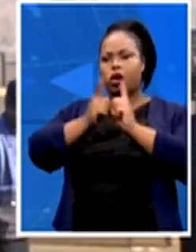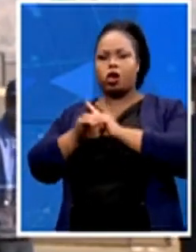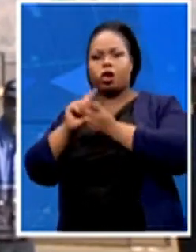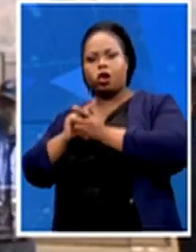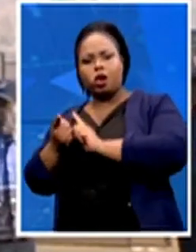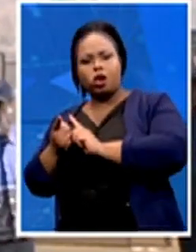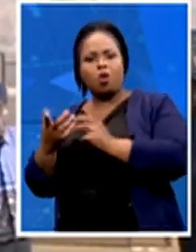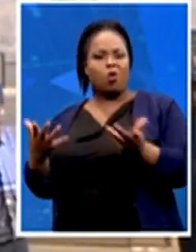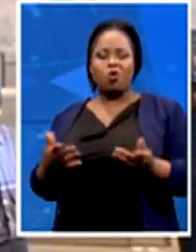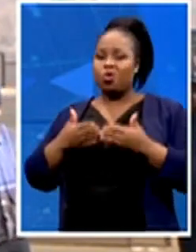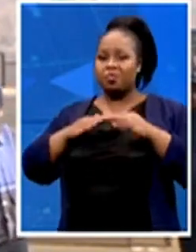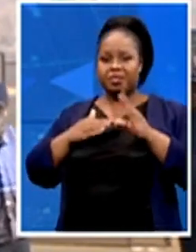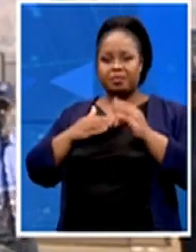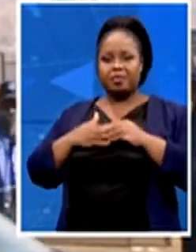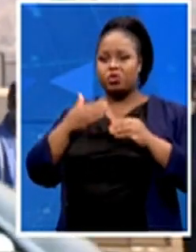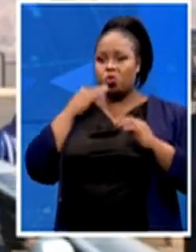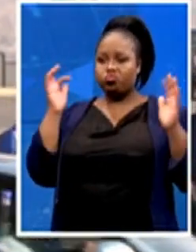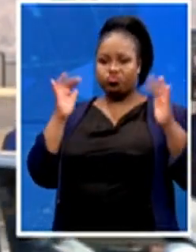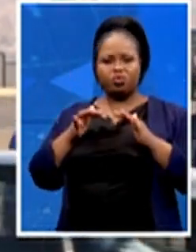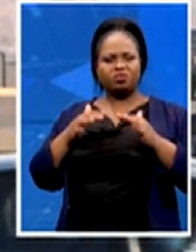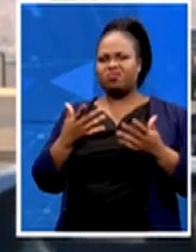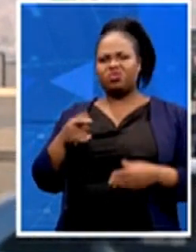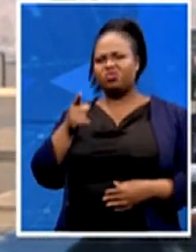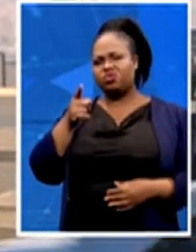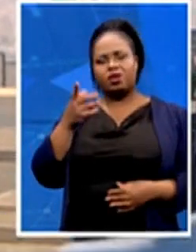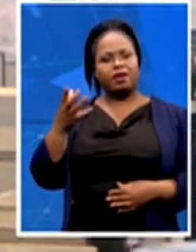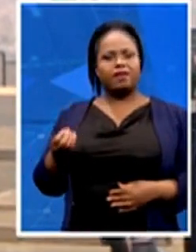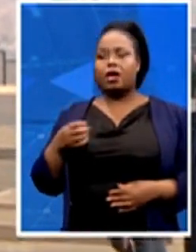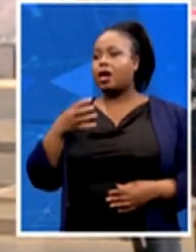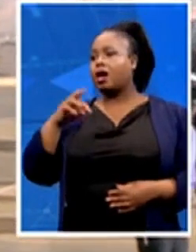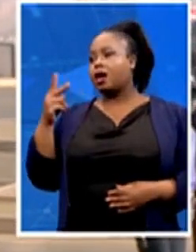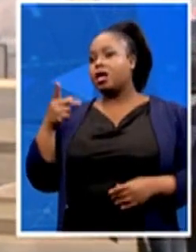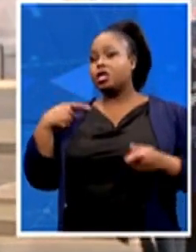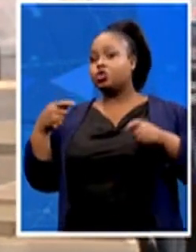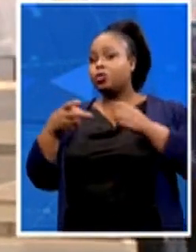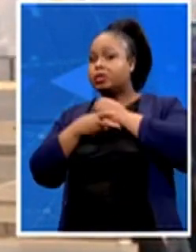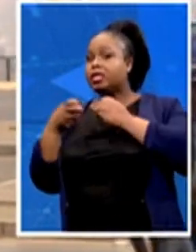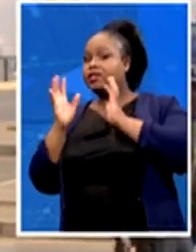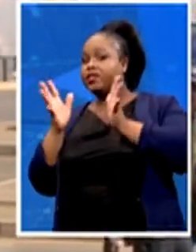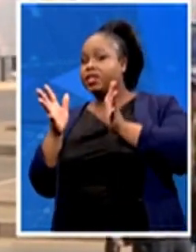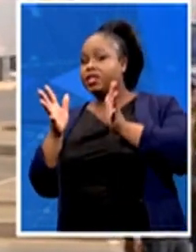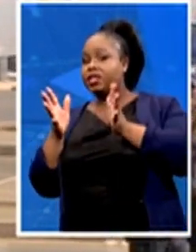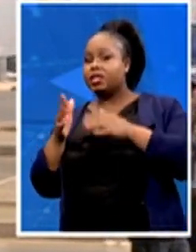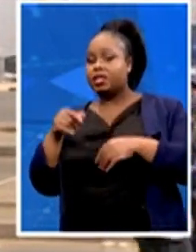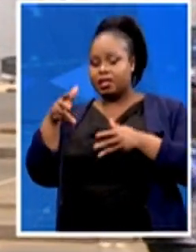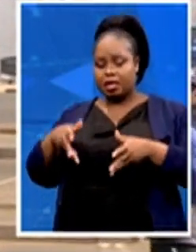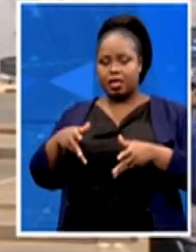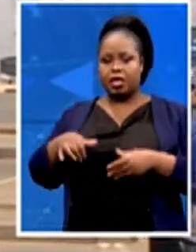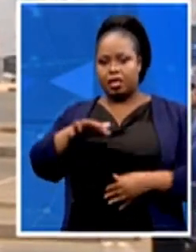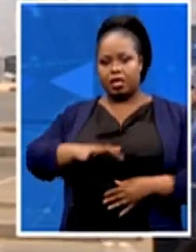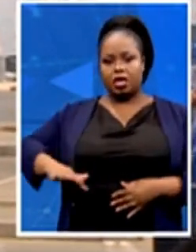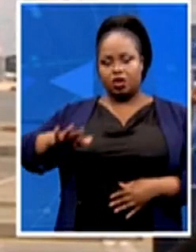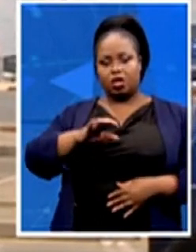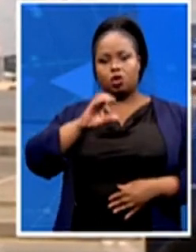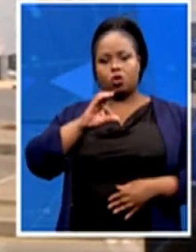time? Are there any other shops that were looted within the township besides the 3